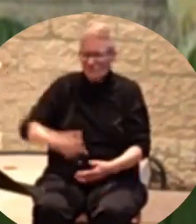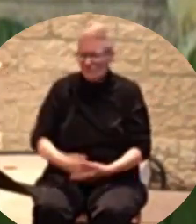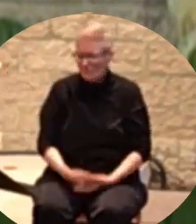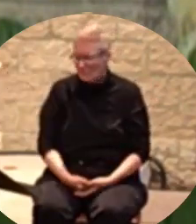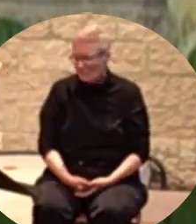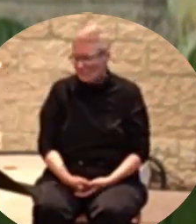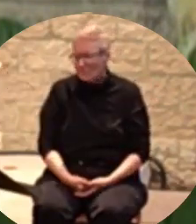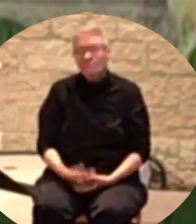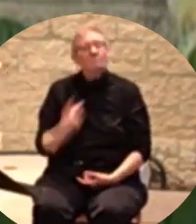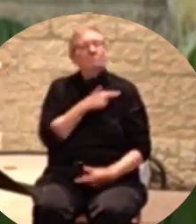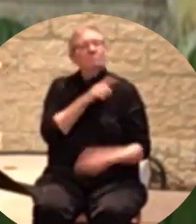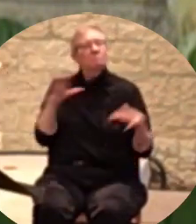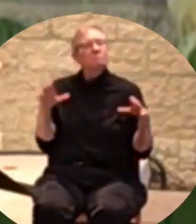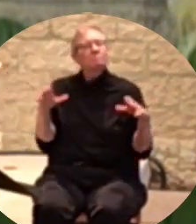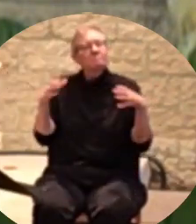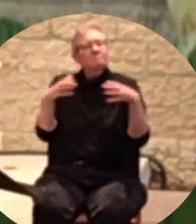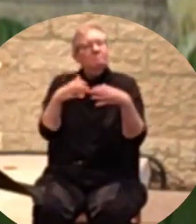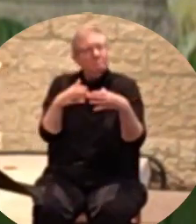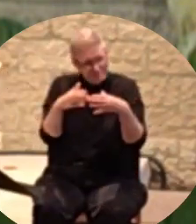We come together.